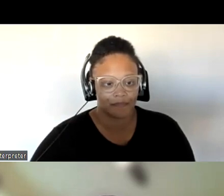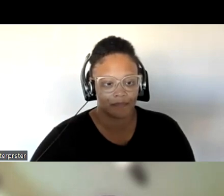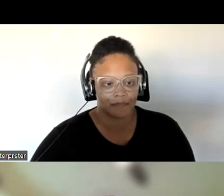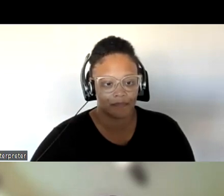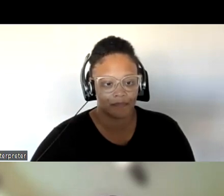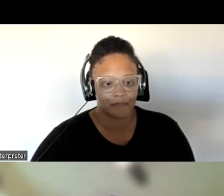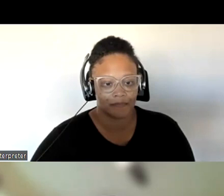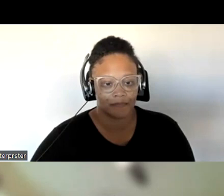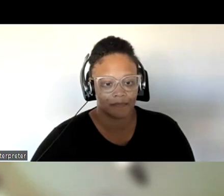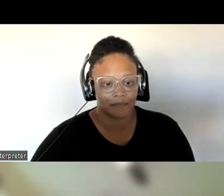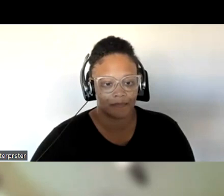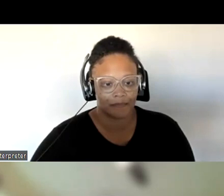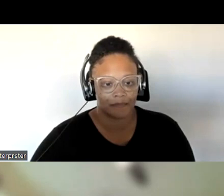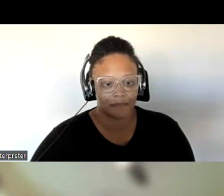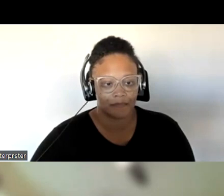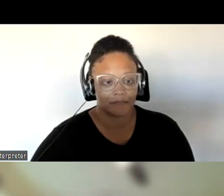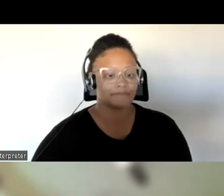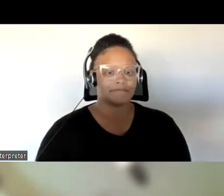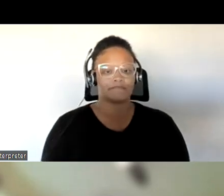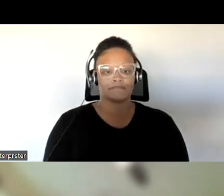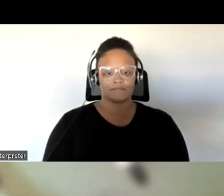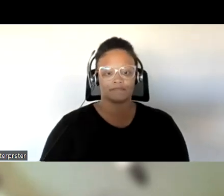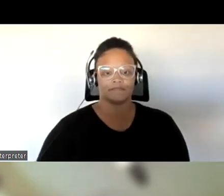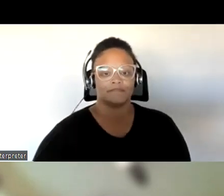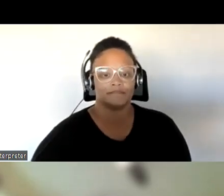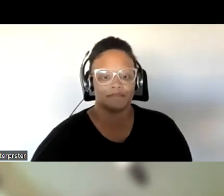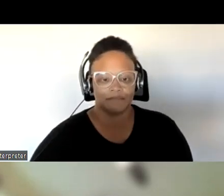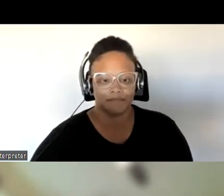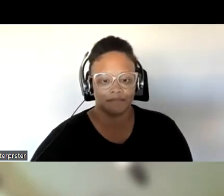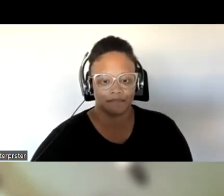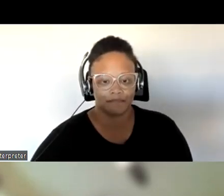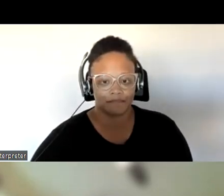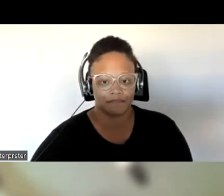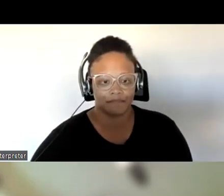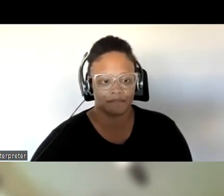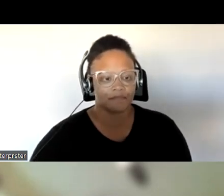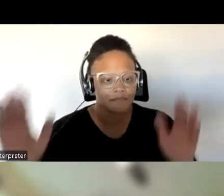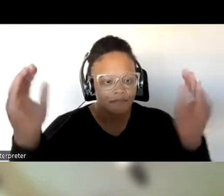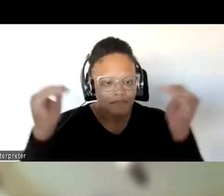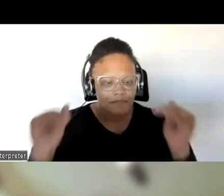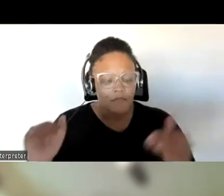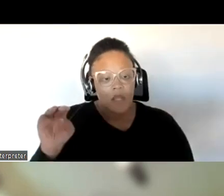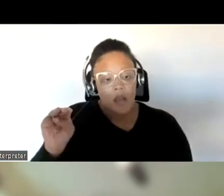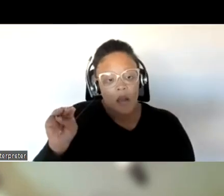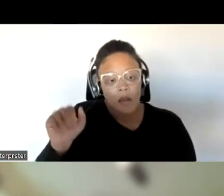Okay, let's try Martha Angelica Lopez. Martha?